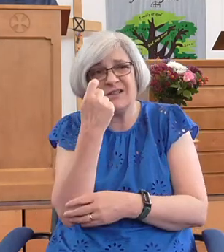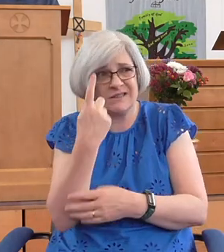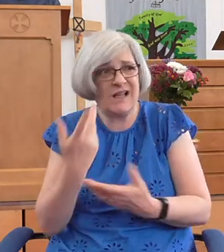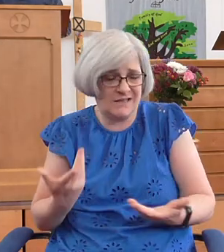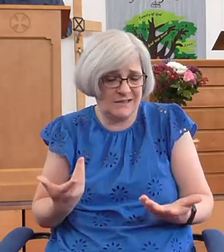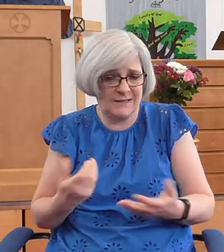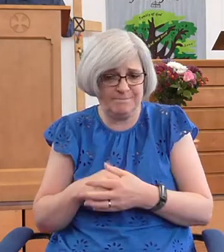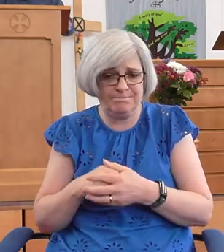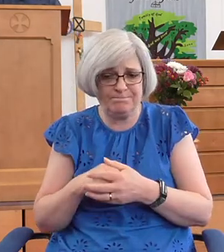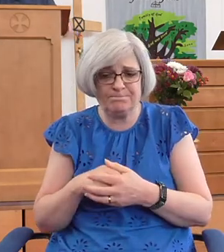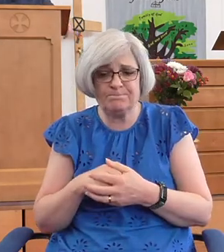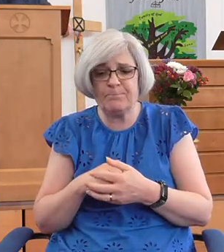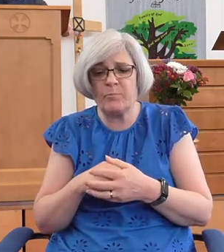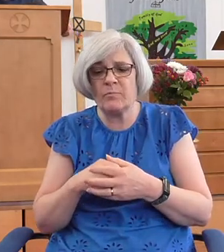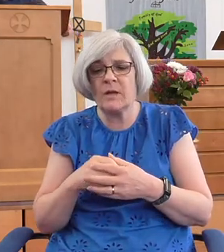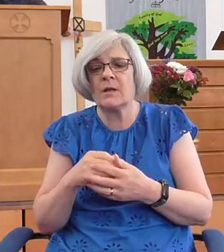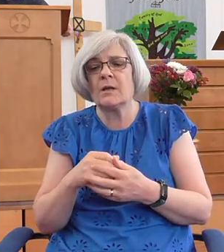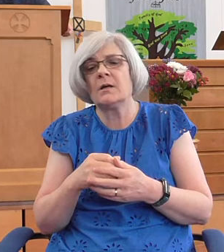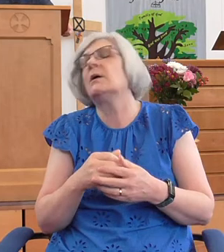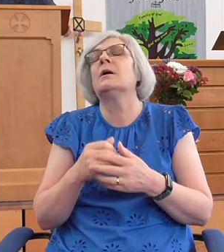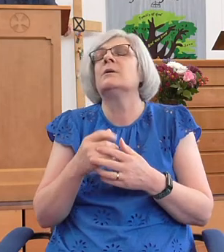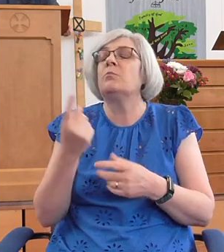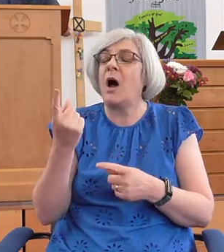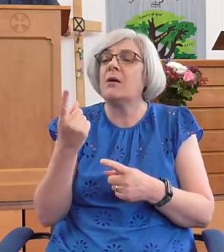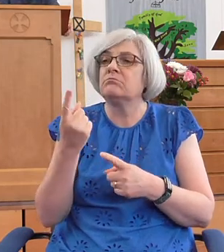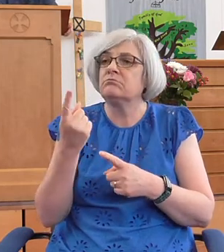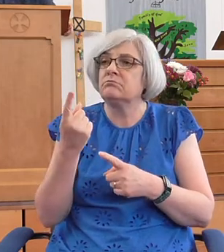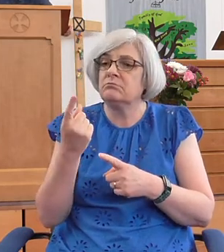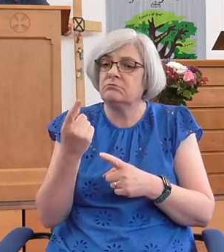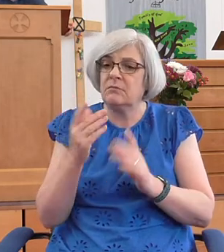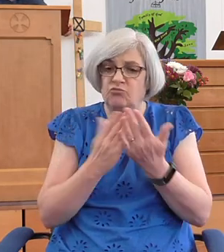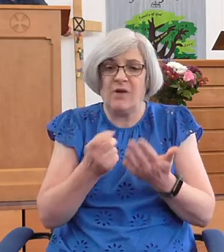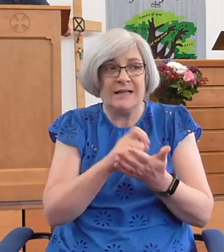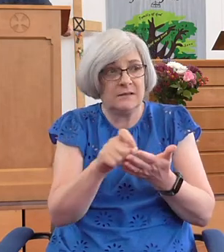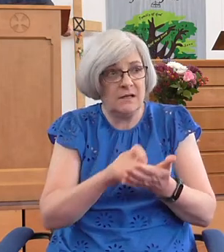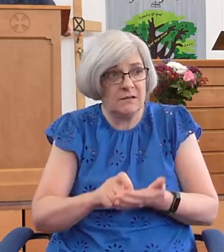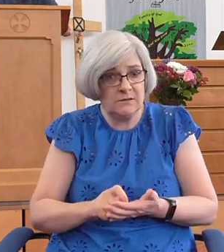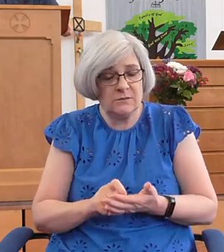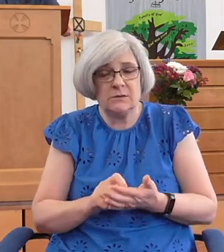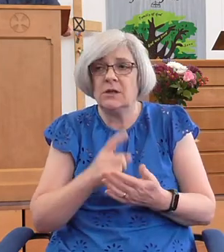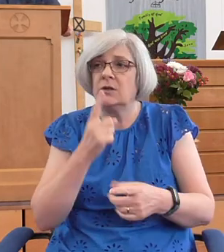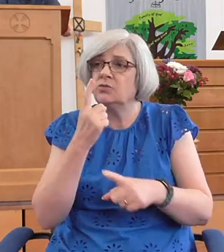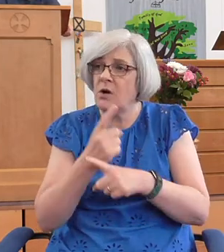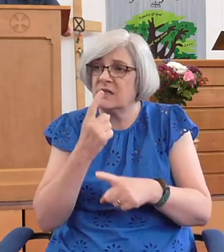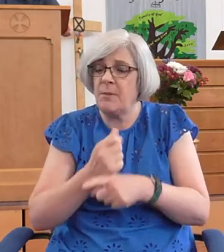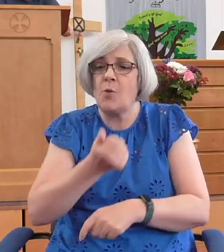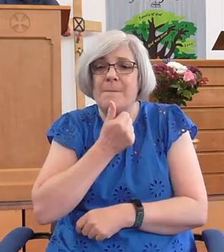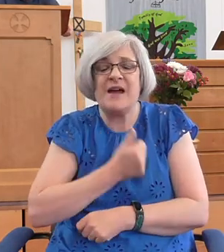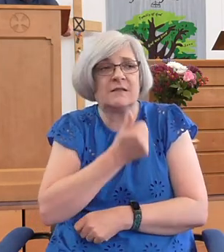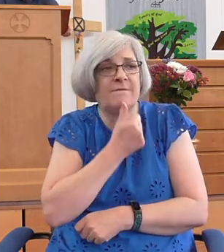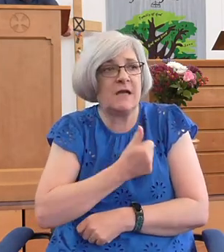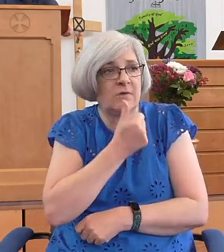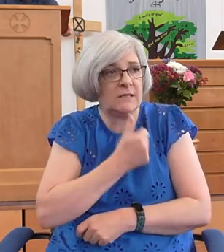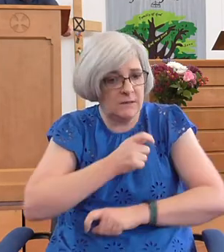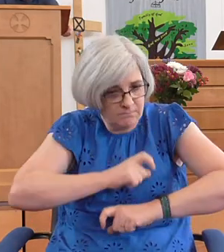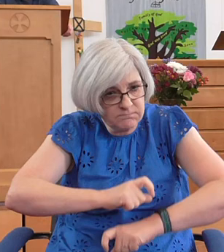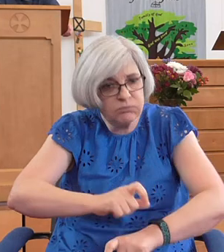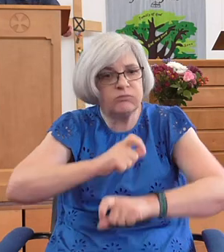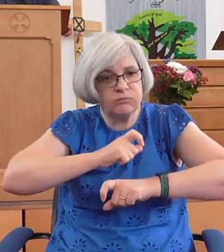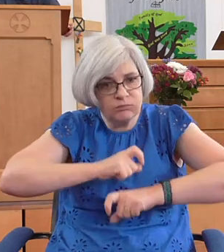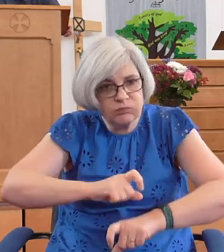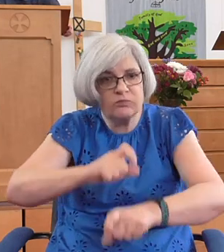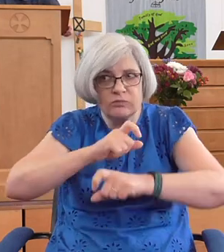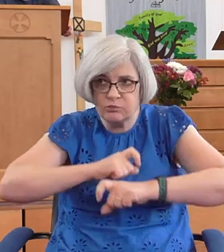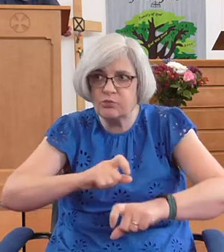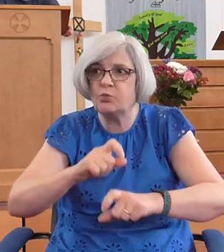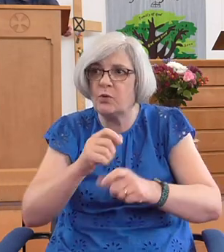But Mochir goes on to outline the need for perseverance in the face of adversity, as well